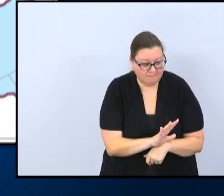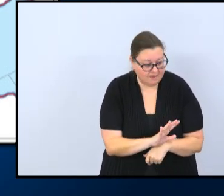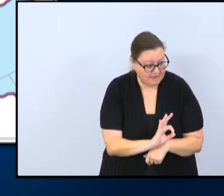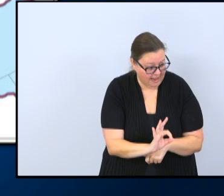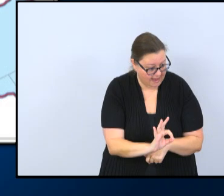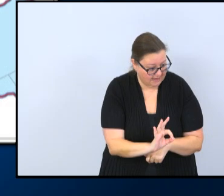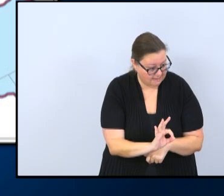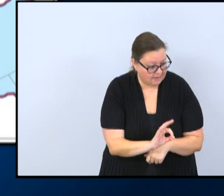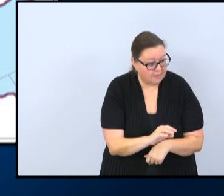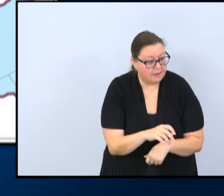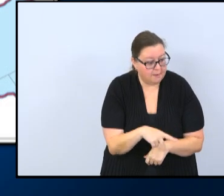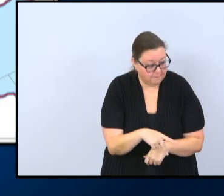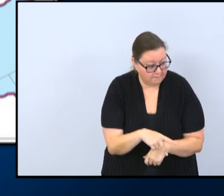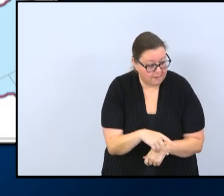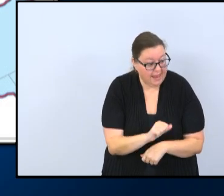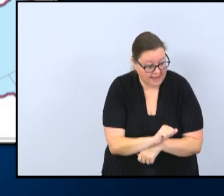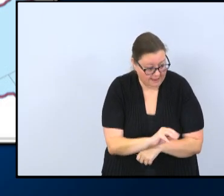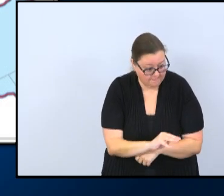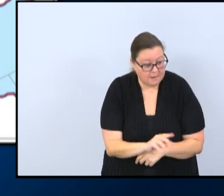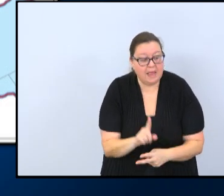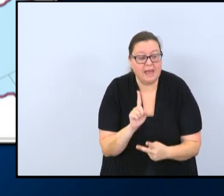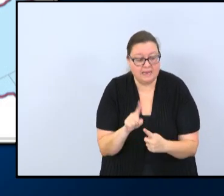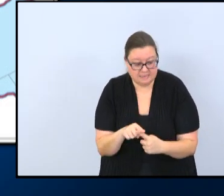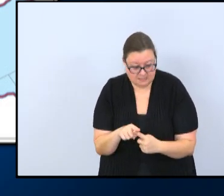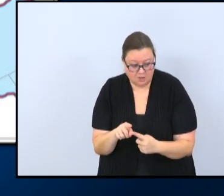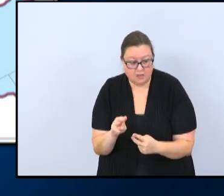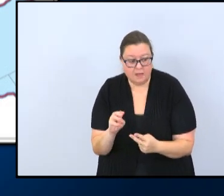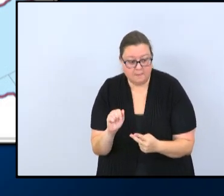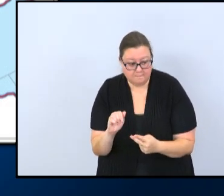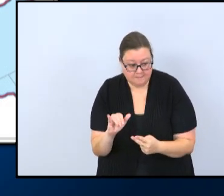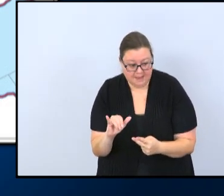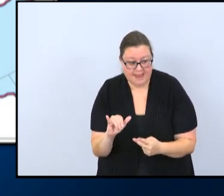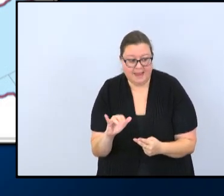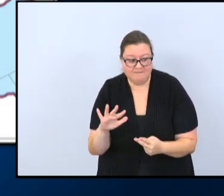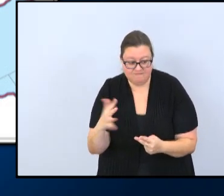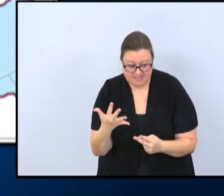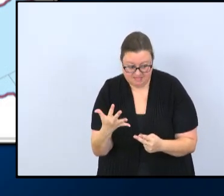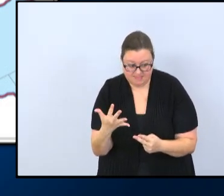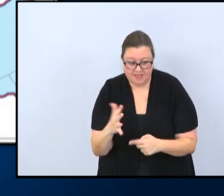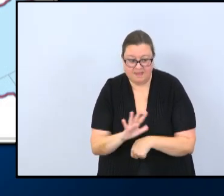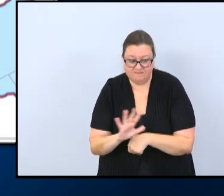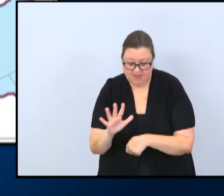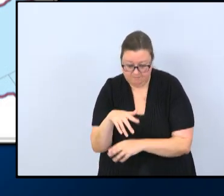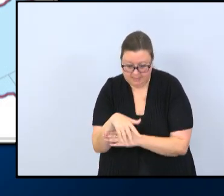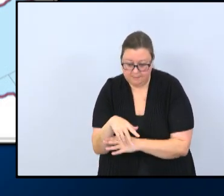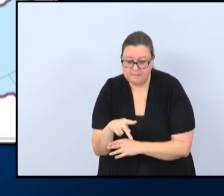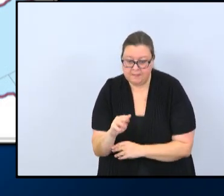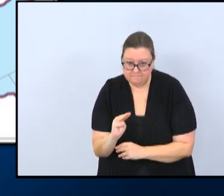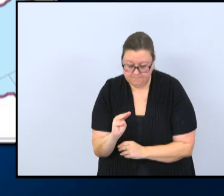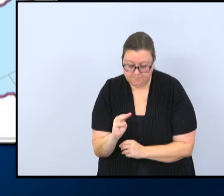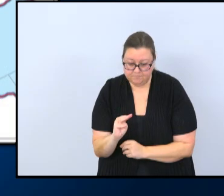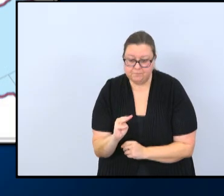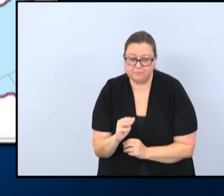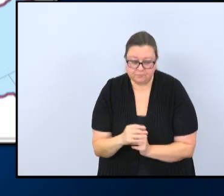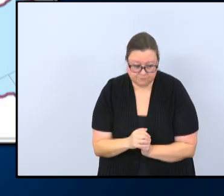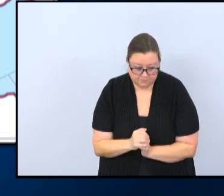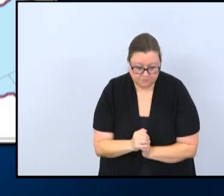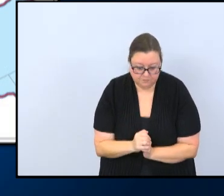p.m. Information has been made available on the website, and direct messages have been sent to families through our Parent Square